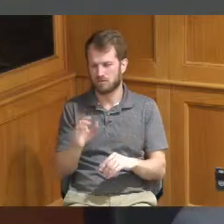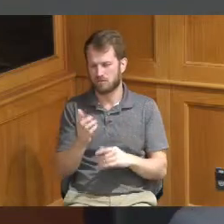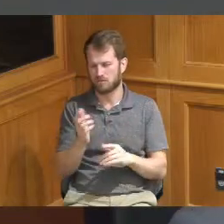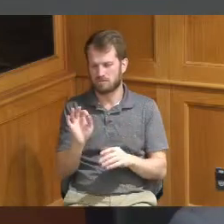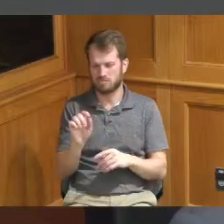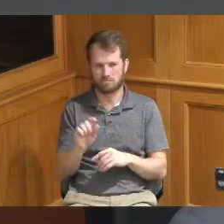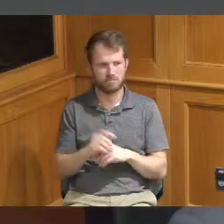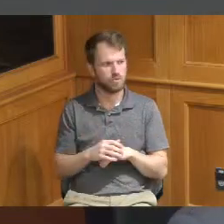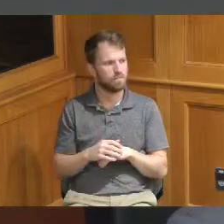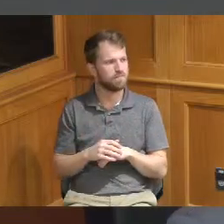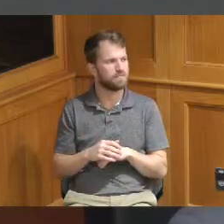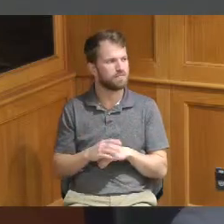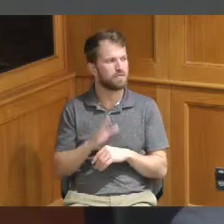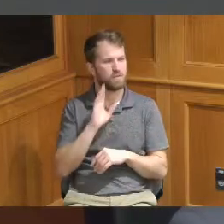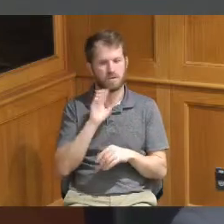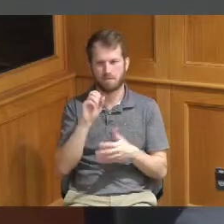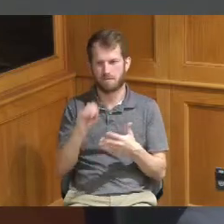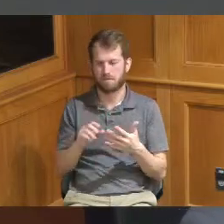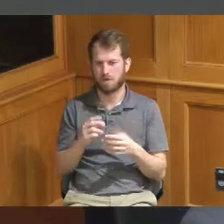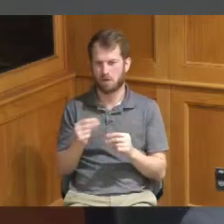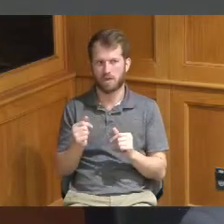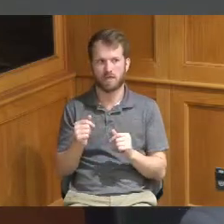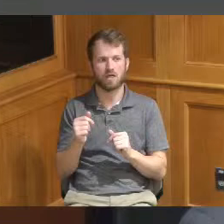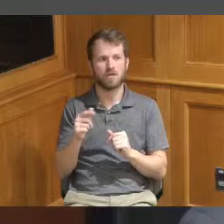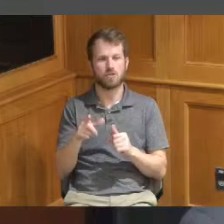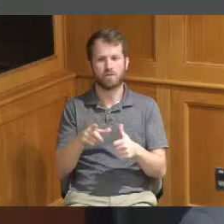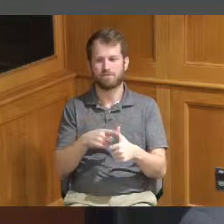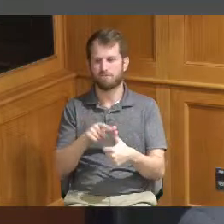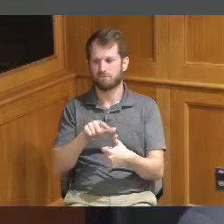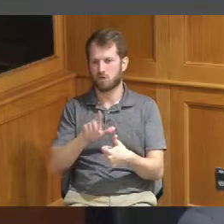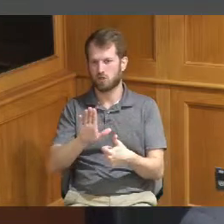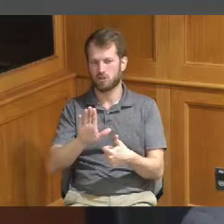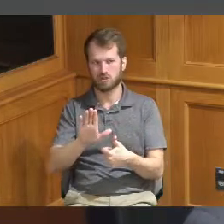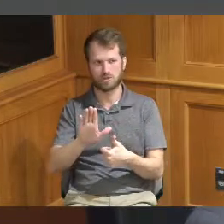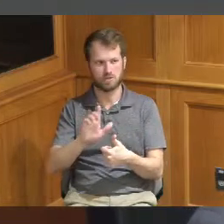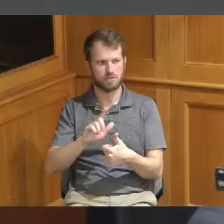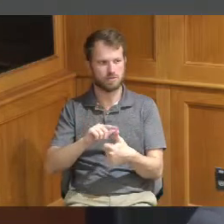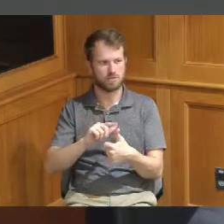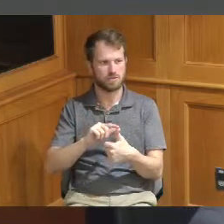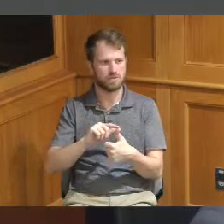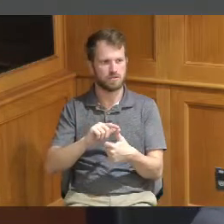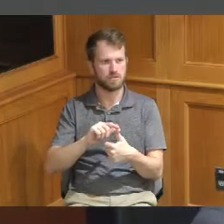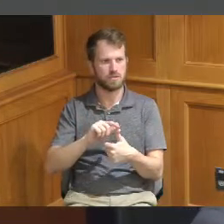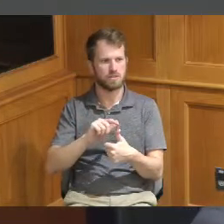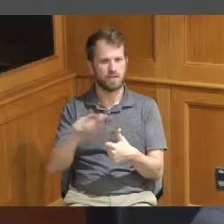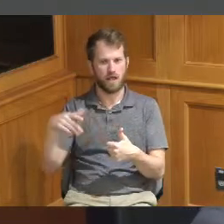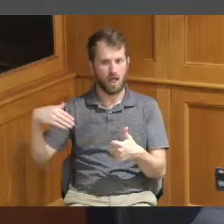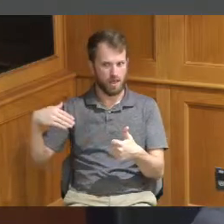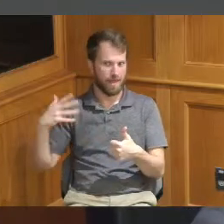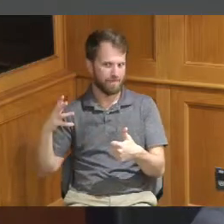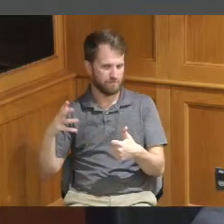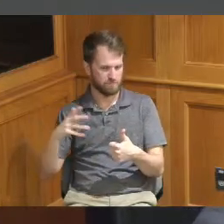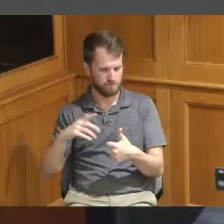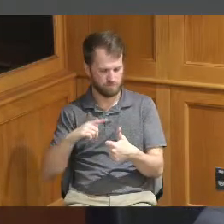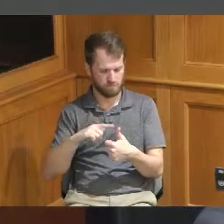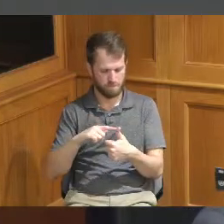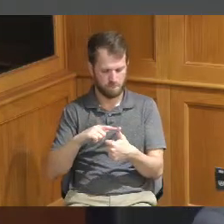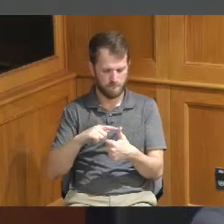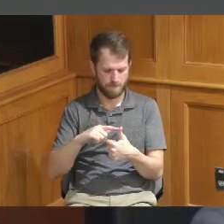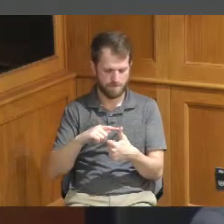So I'll just walk through these very quickly. I think the first one on your agenda, commissioners, that has not already been